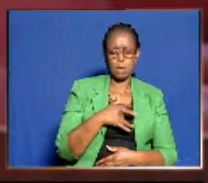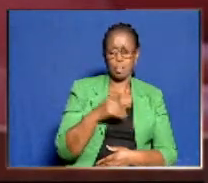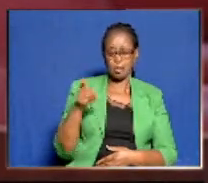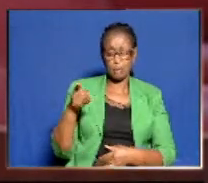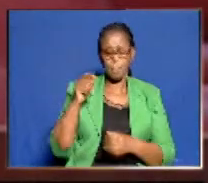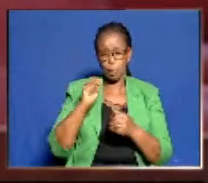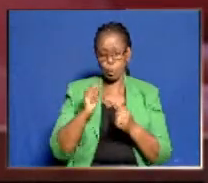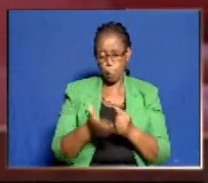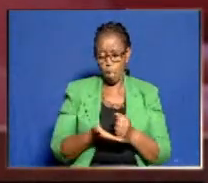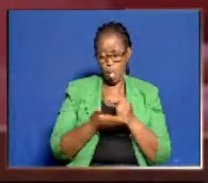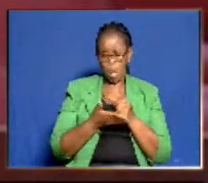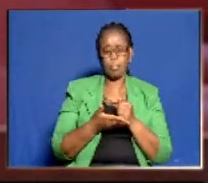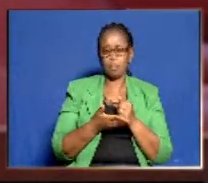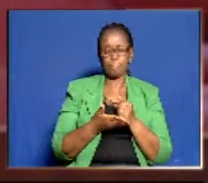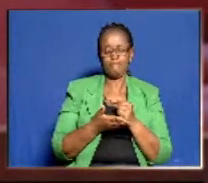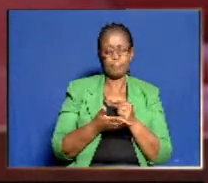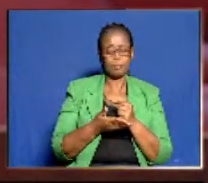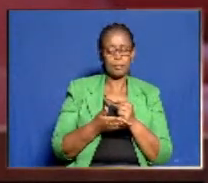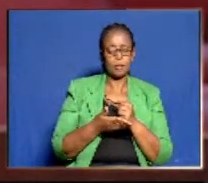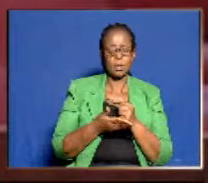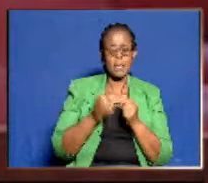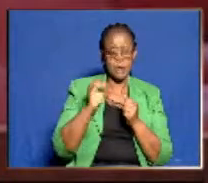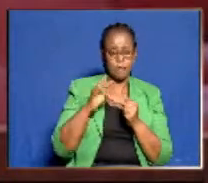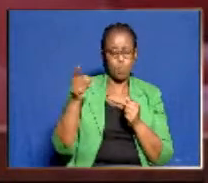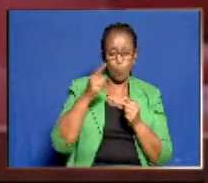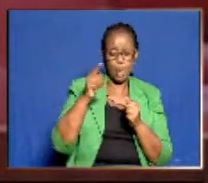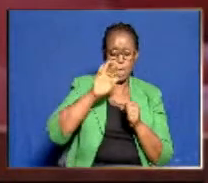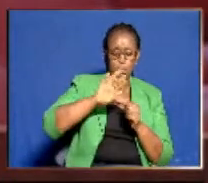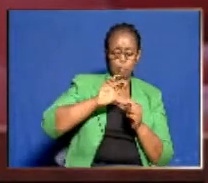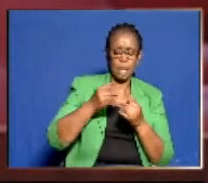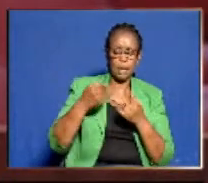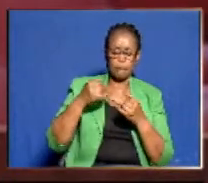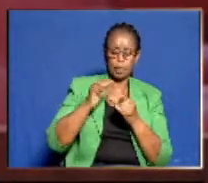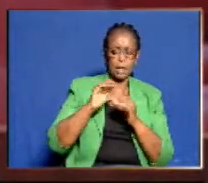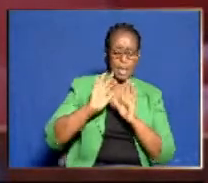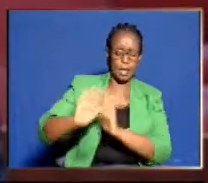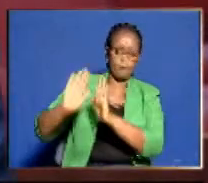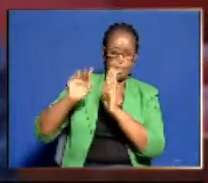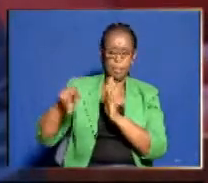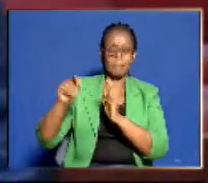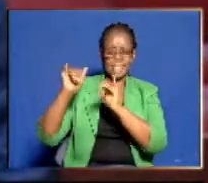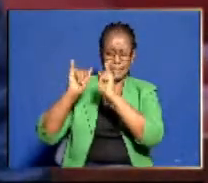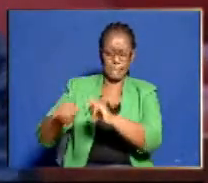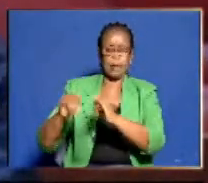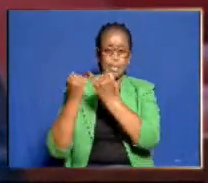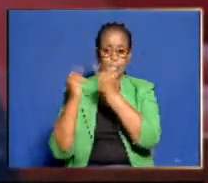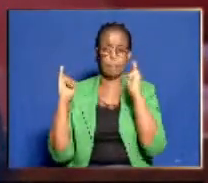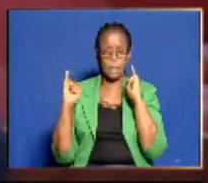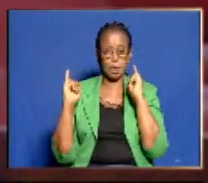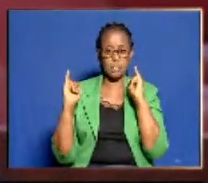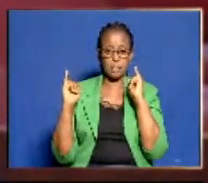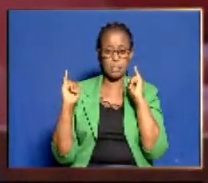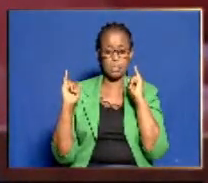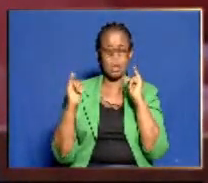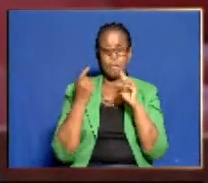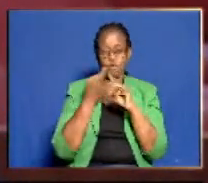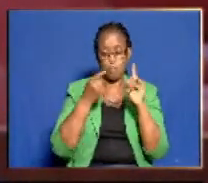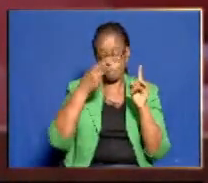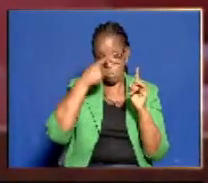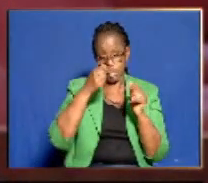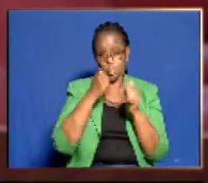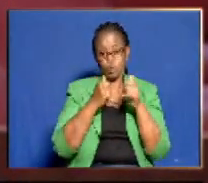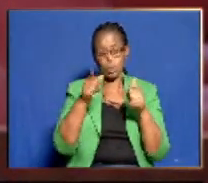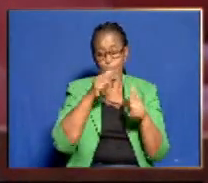them given some exemptions so that they can run it independently, Honorable Speaker, from the policy that we have today